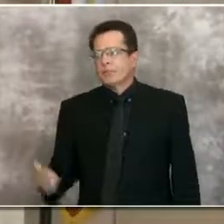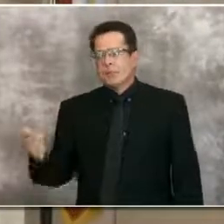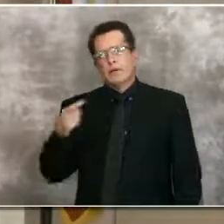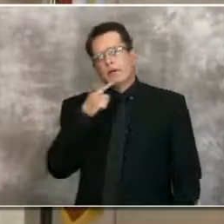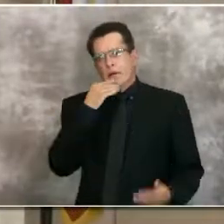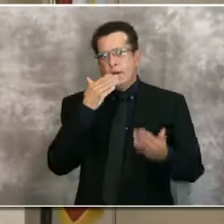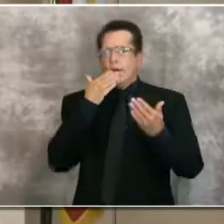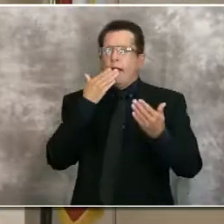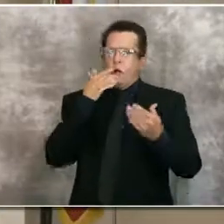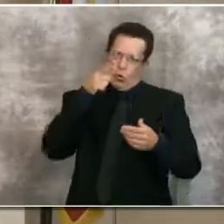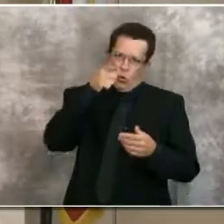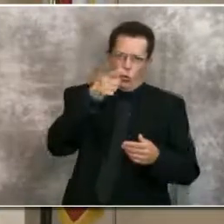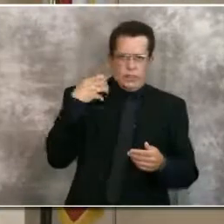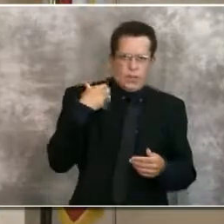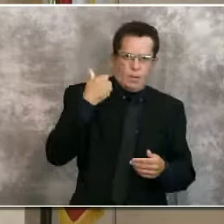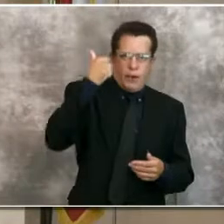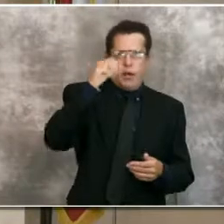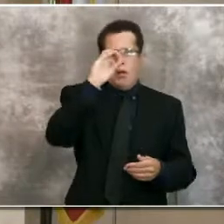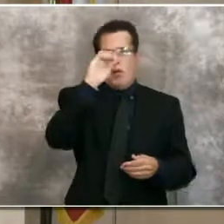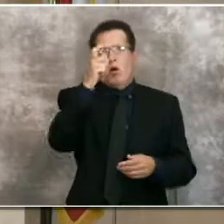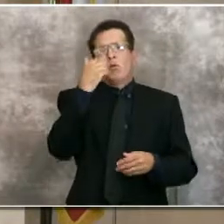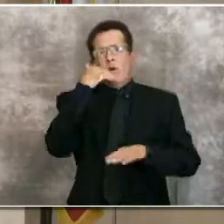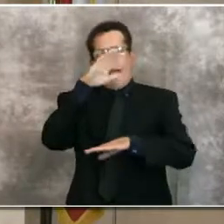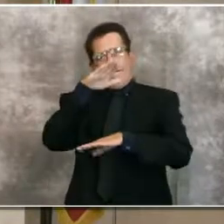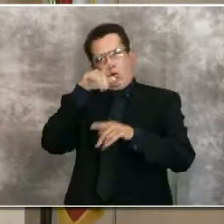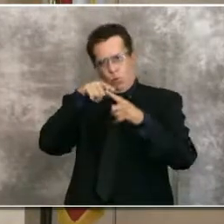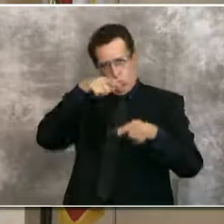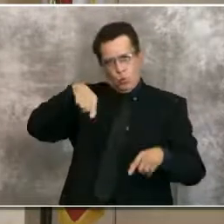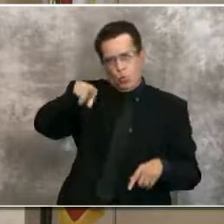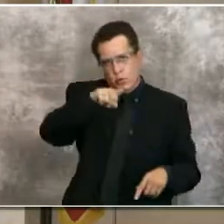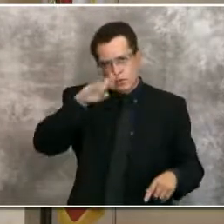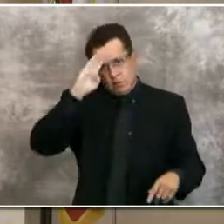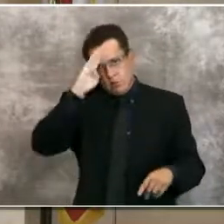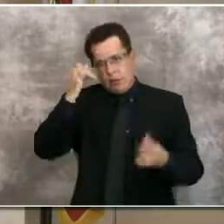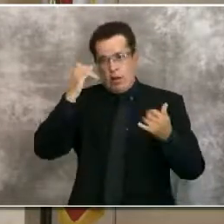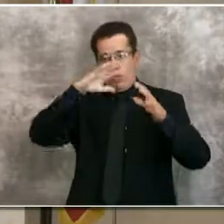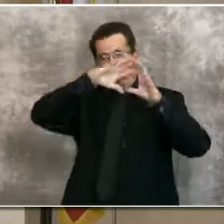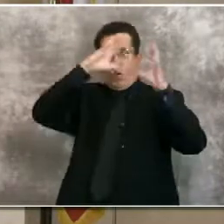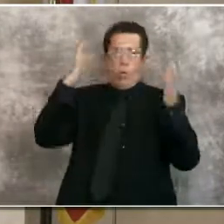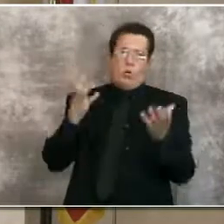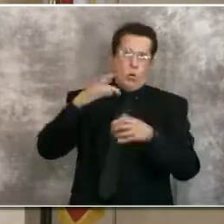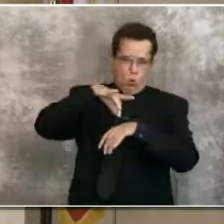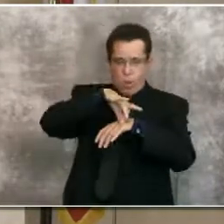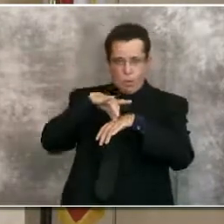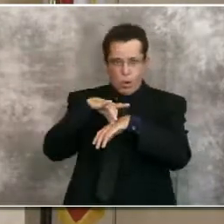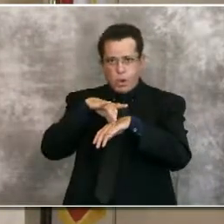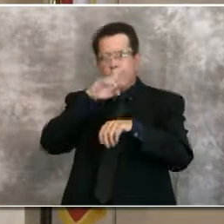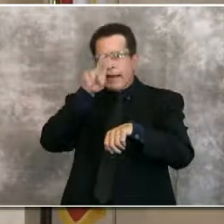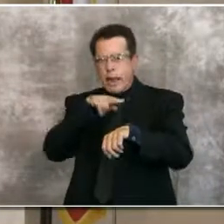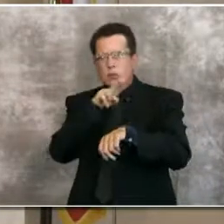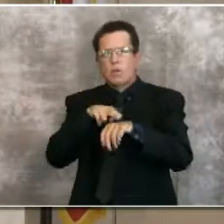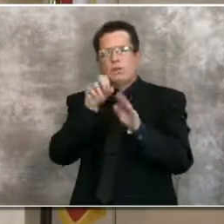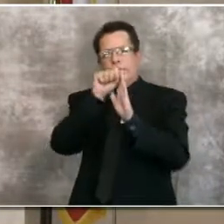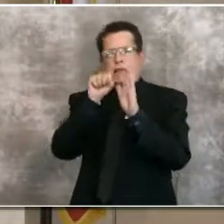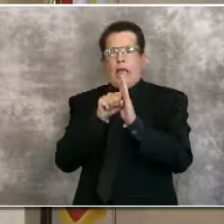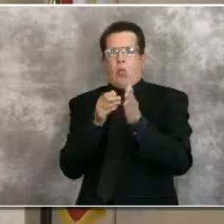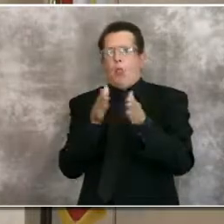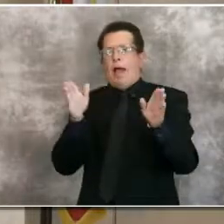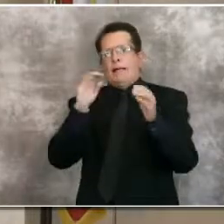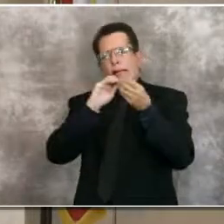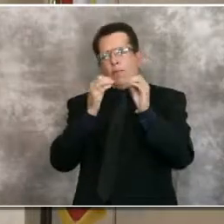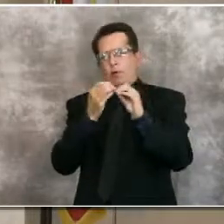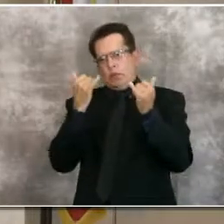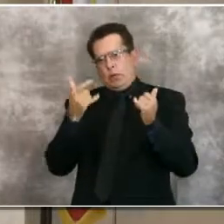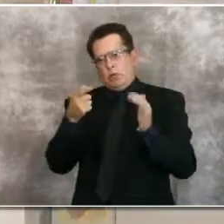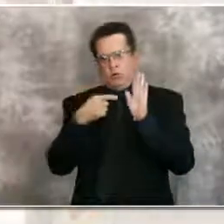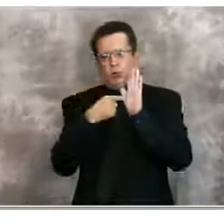Thank you, Chairman Cox, and good afternoon, everyone. Global, national, and statewide statistics are based on the data